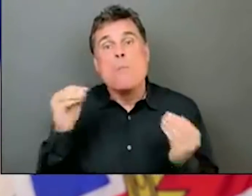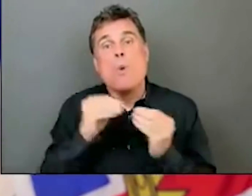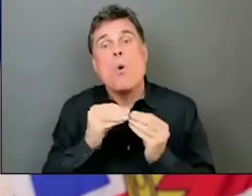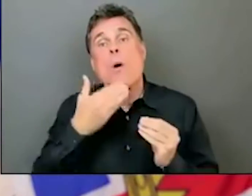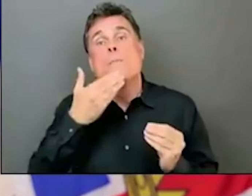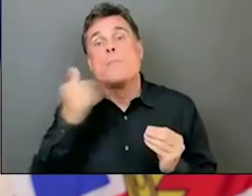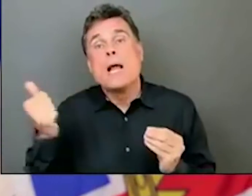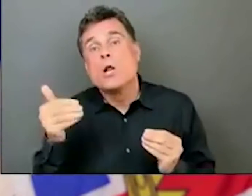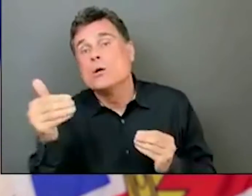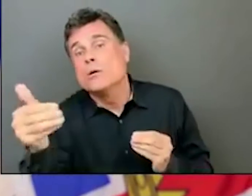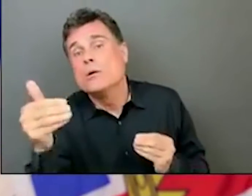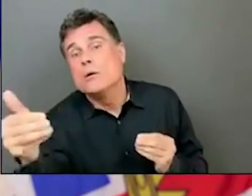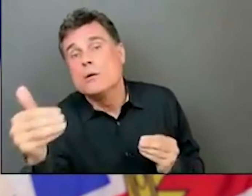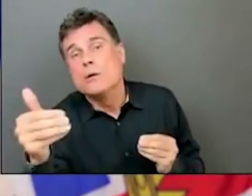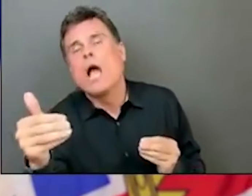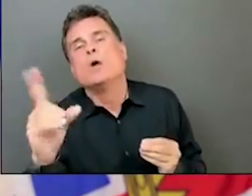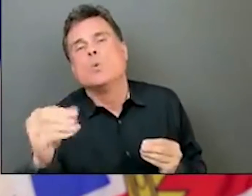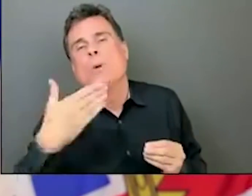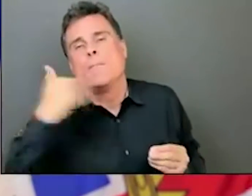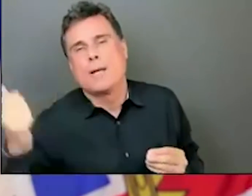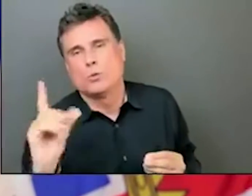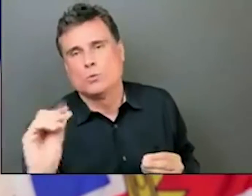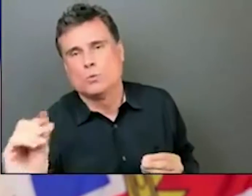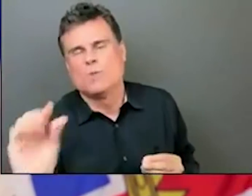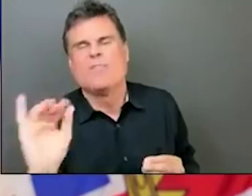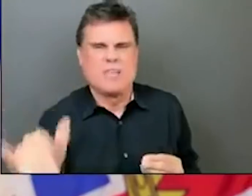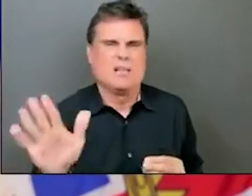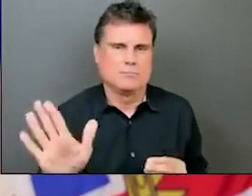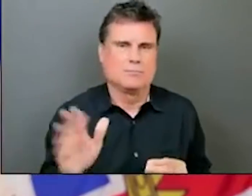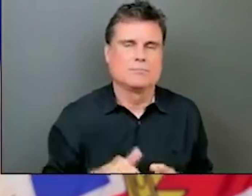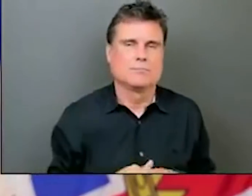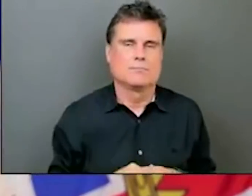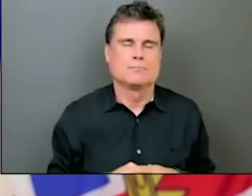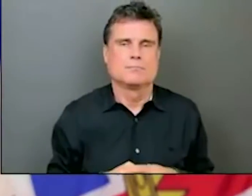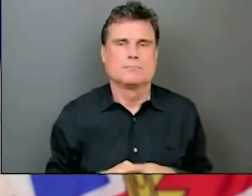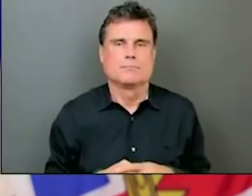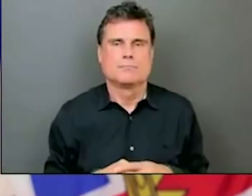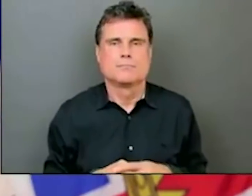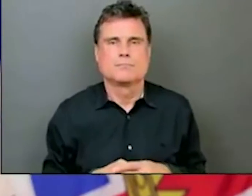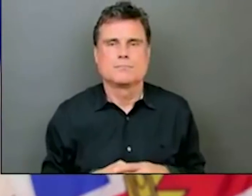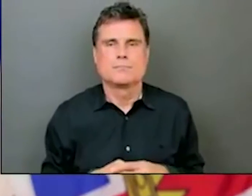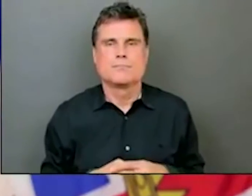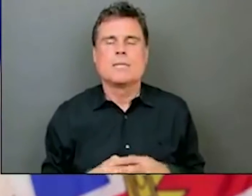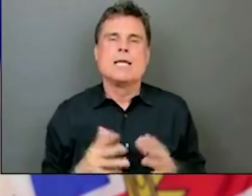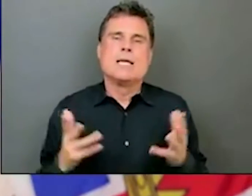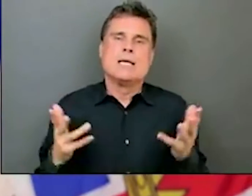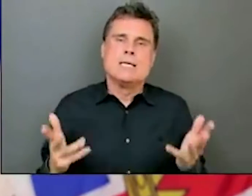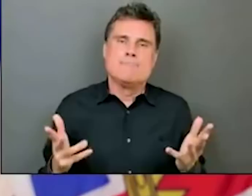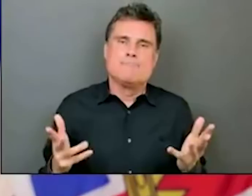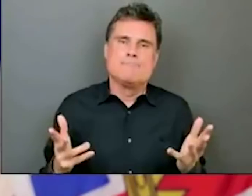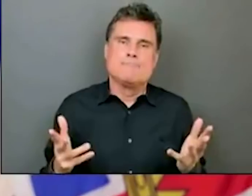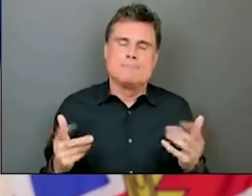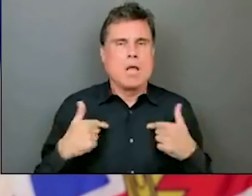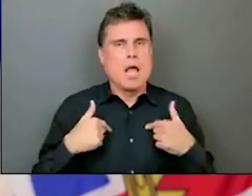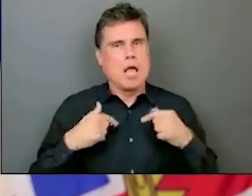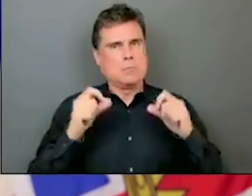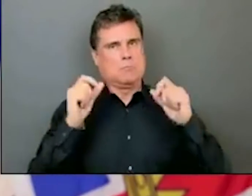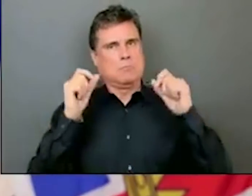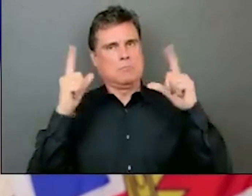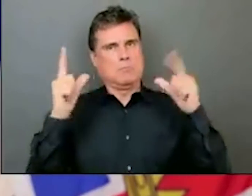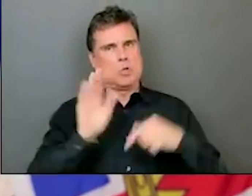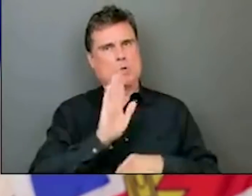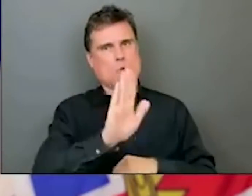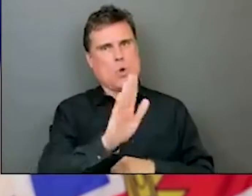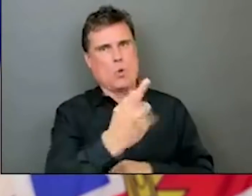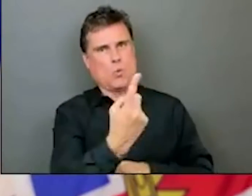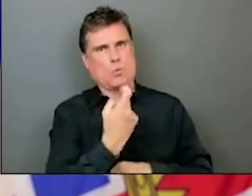to adapt to what we know as we go. Yeah, I was actually a little taken by surprise by that. We